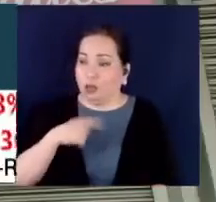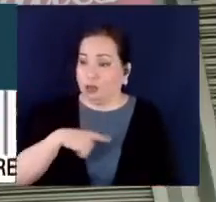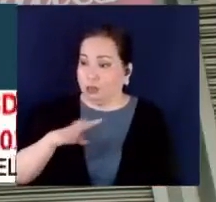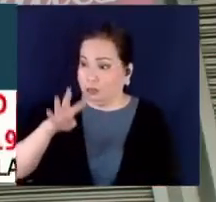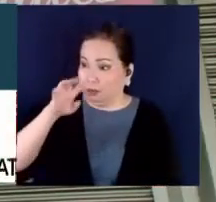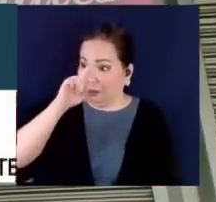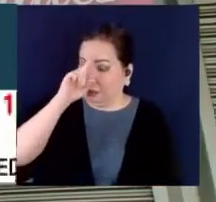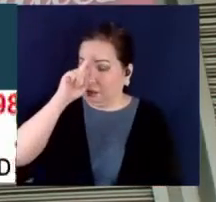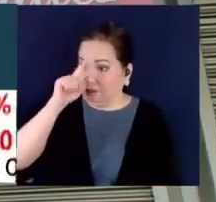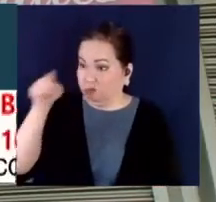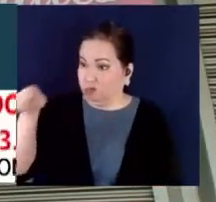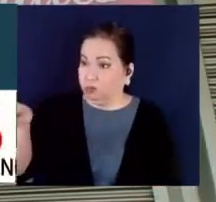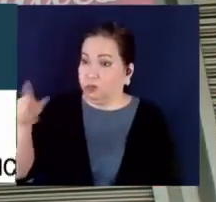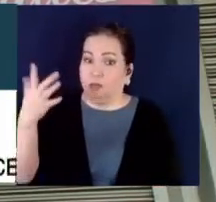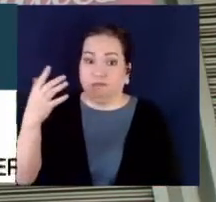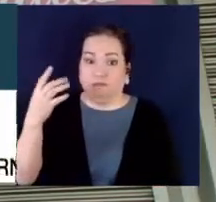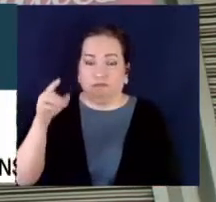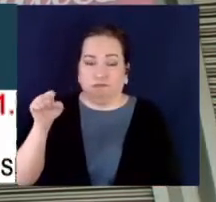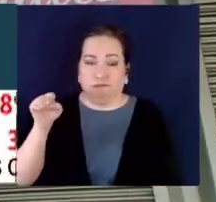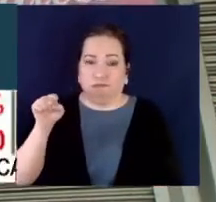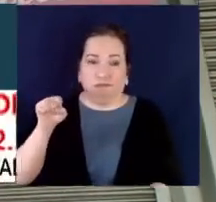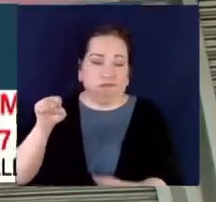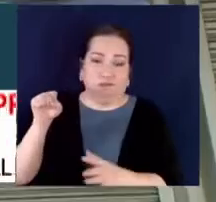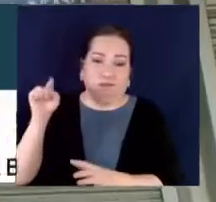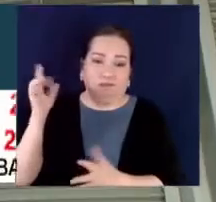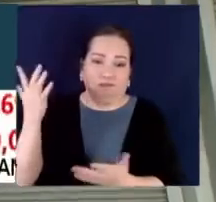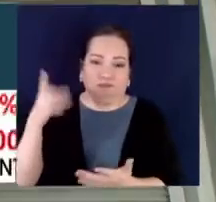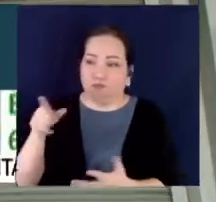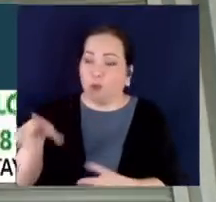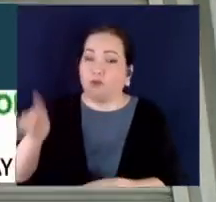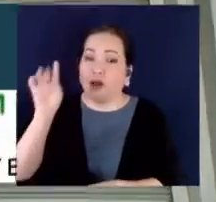Local business groups have been calling on government to allow private